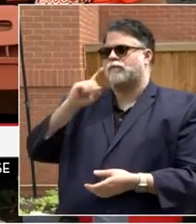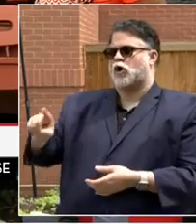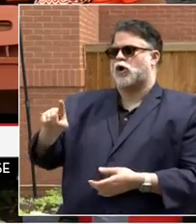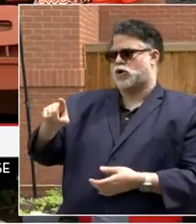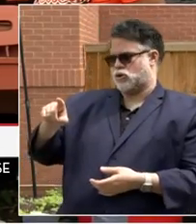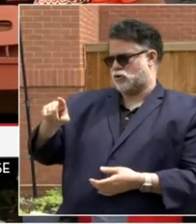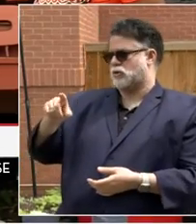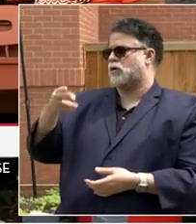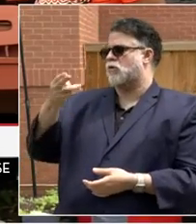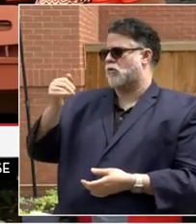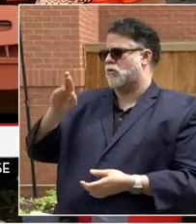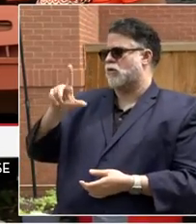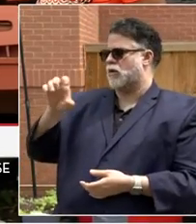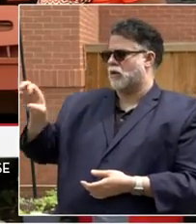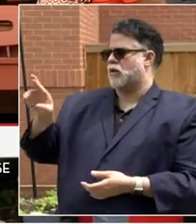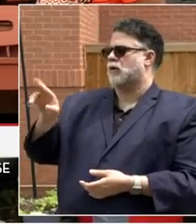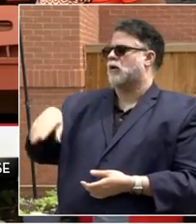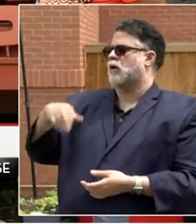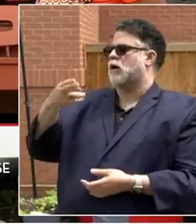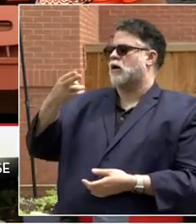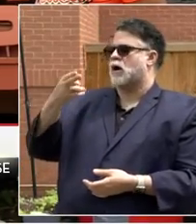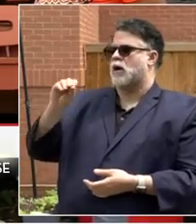lot to see my son